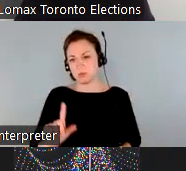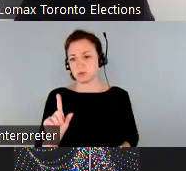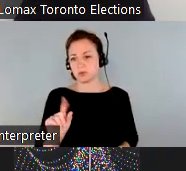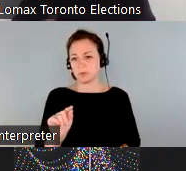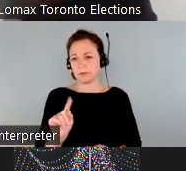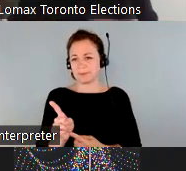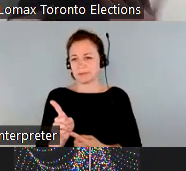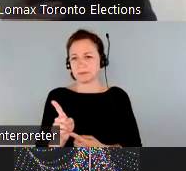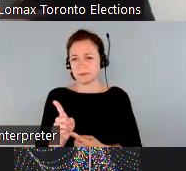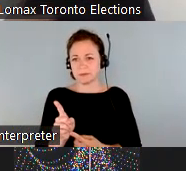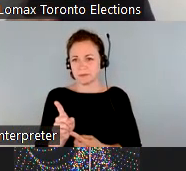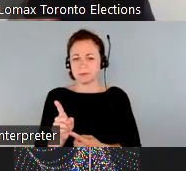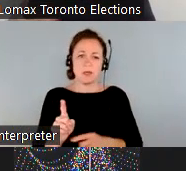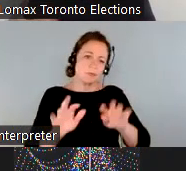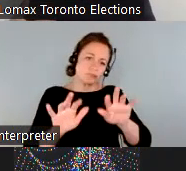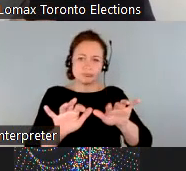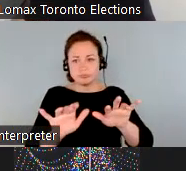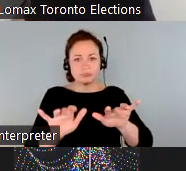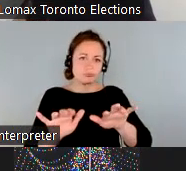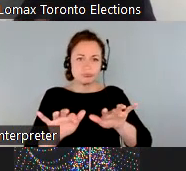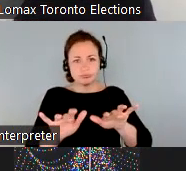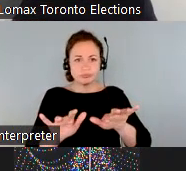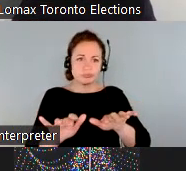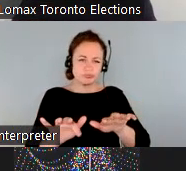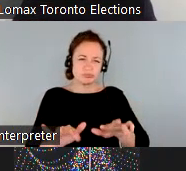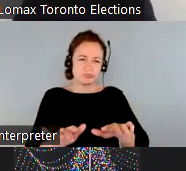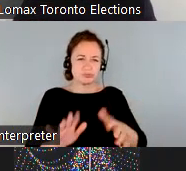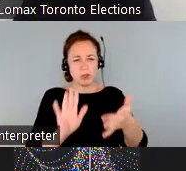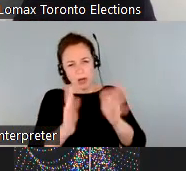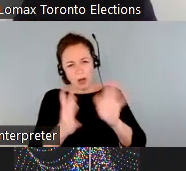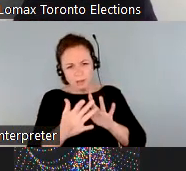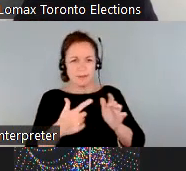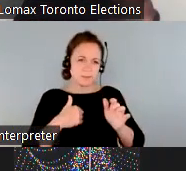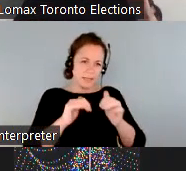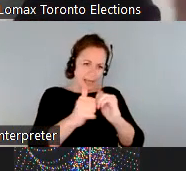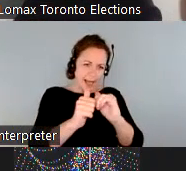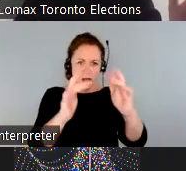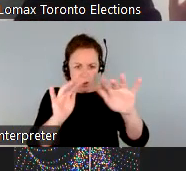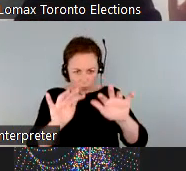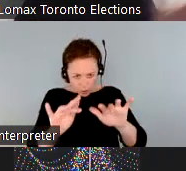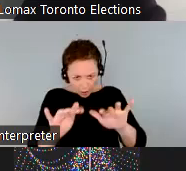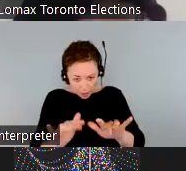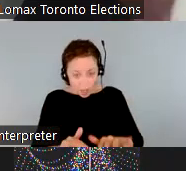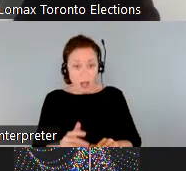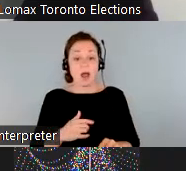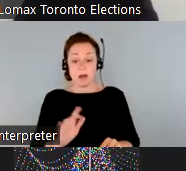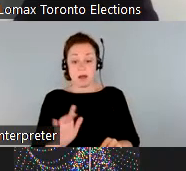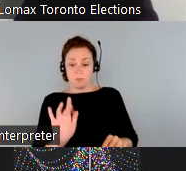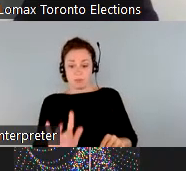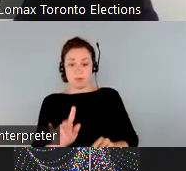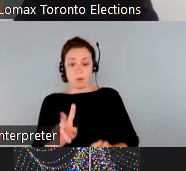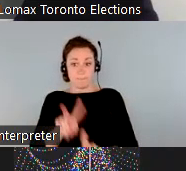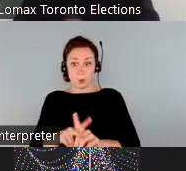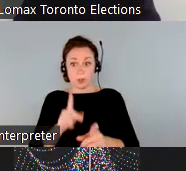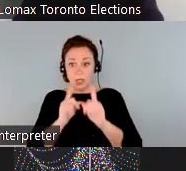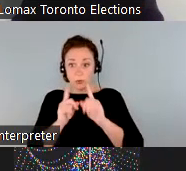can mostly just put down your contact information, and then you have immediately you'll schedule an interview and have a